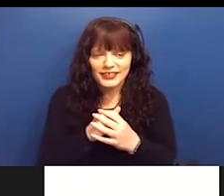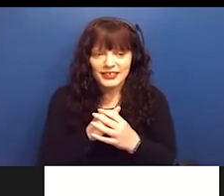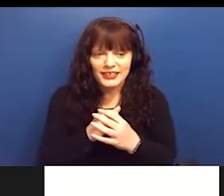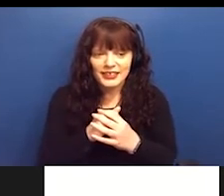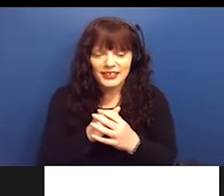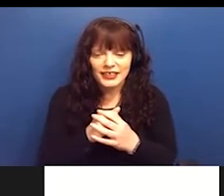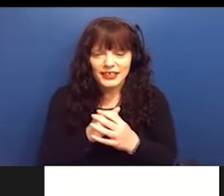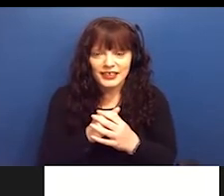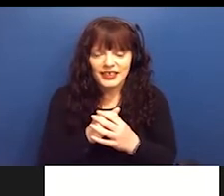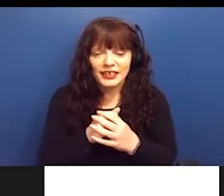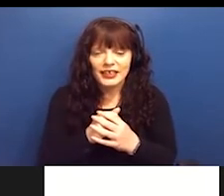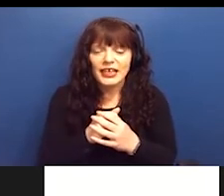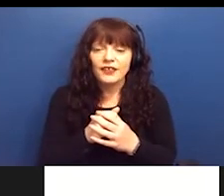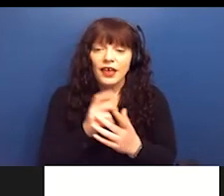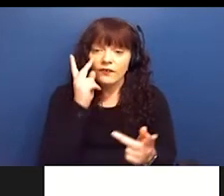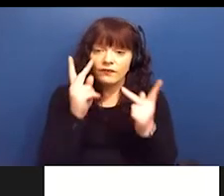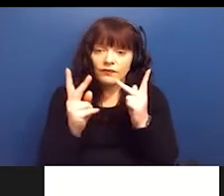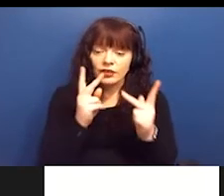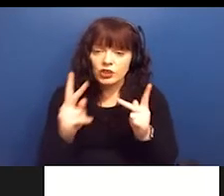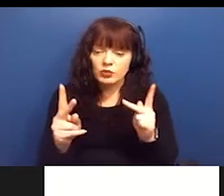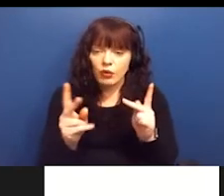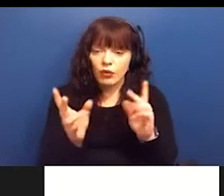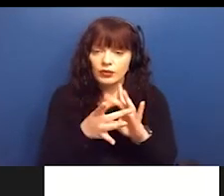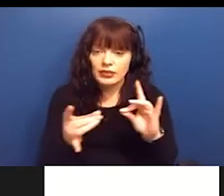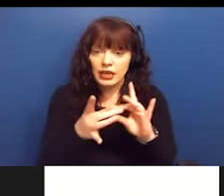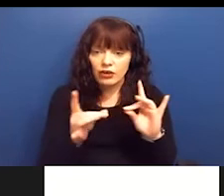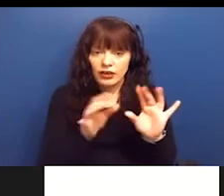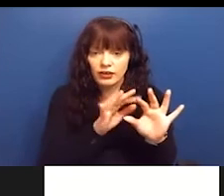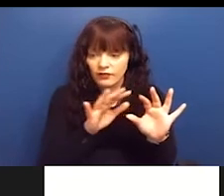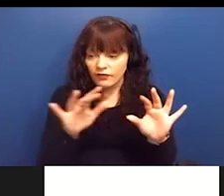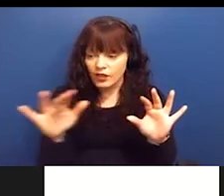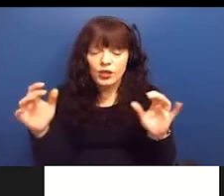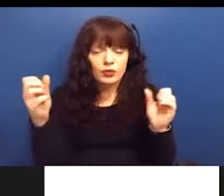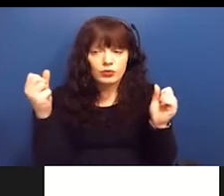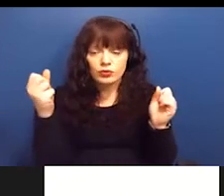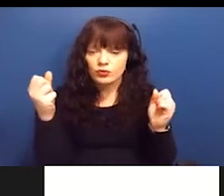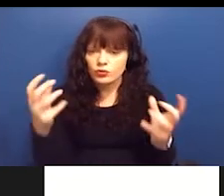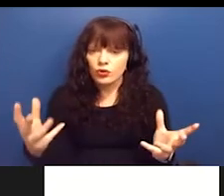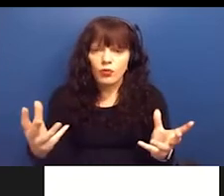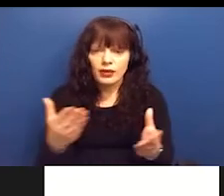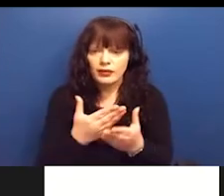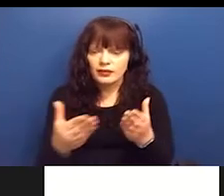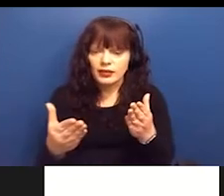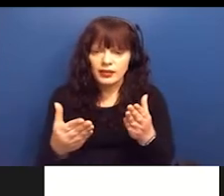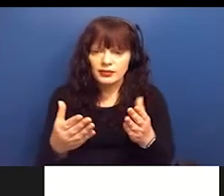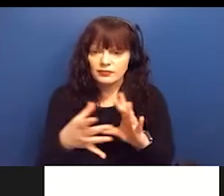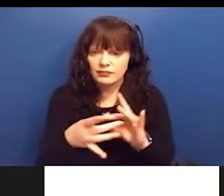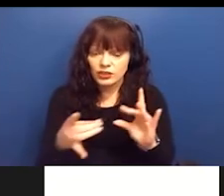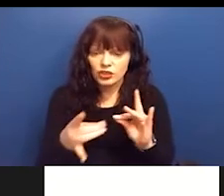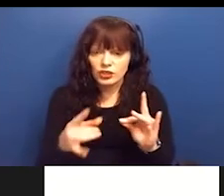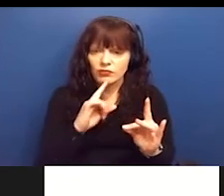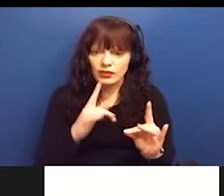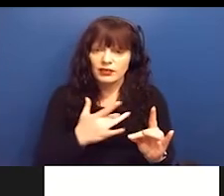that visual narrative. There were so many comments that you made that resonated with me, particularly about